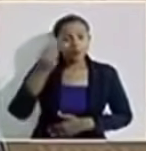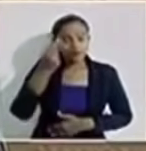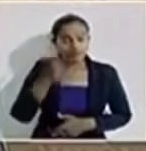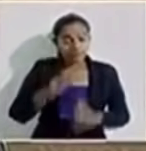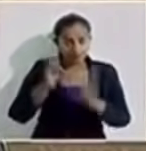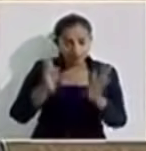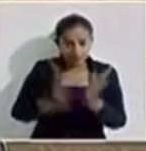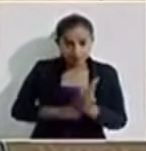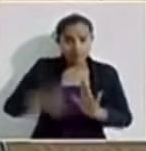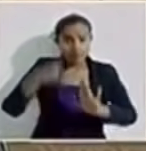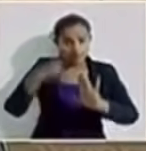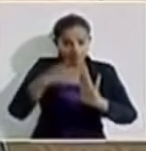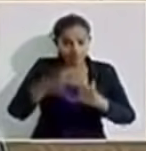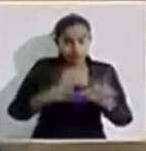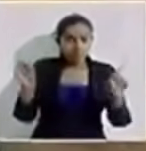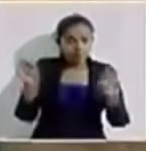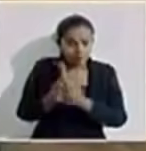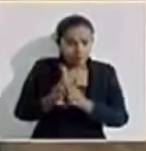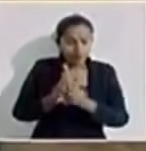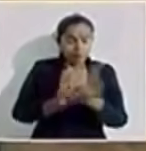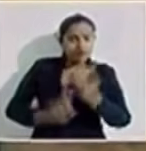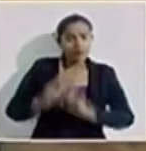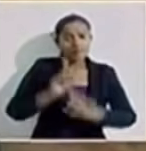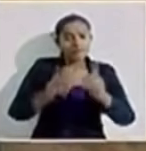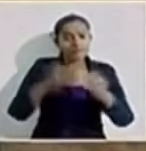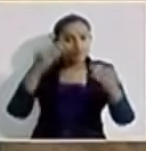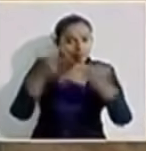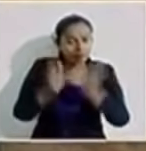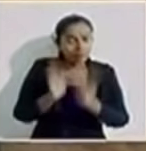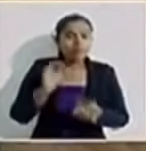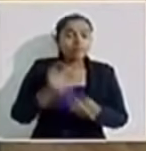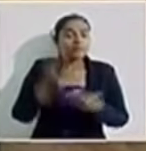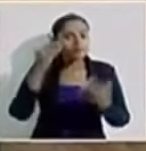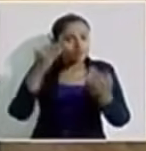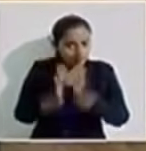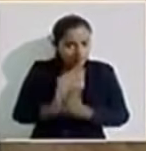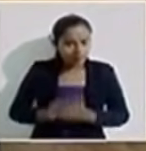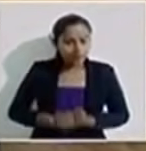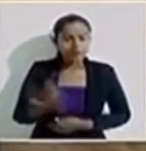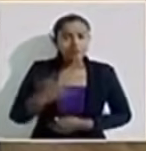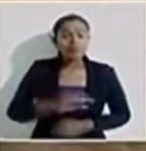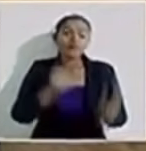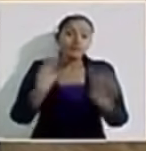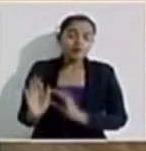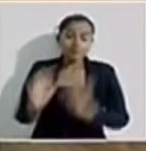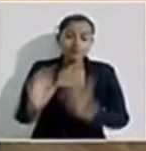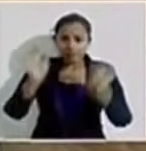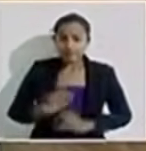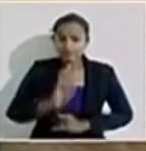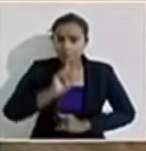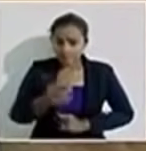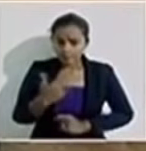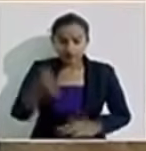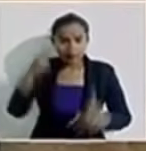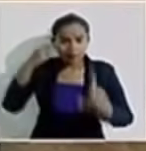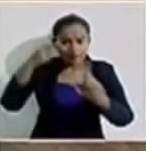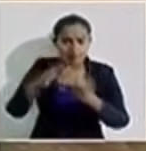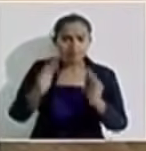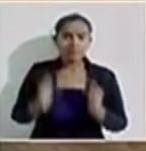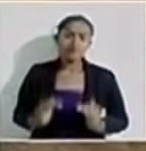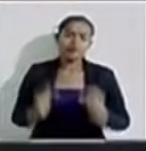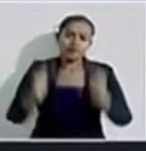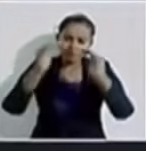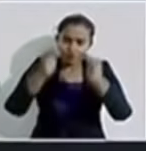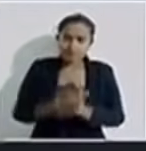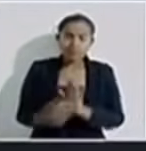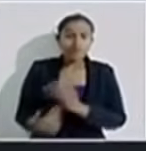alliance, which will be called AUKUS. The three announced they would quickly turn their attention to developing nuclear-powered submarines for